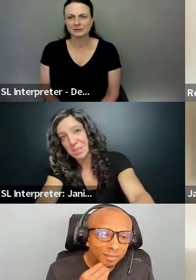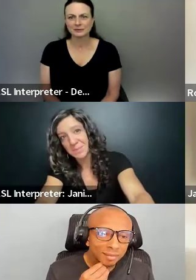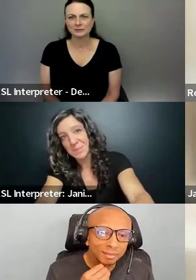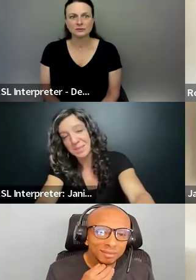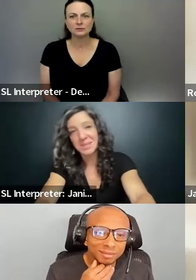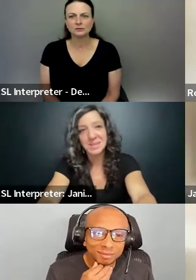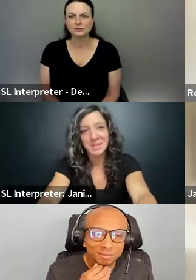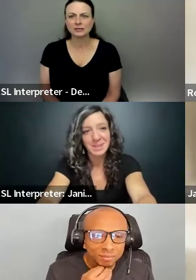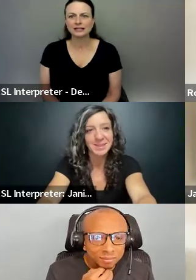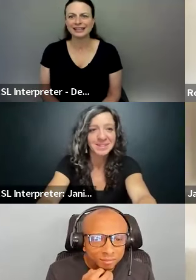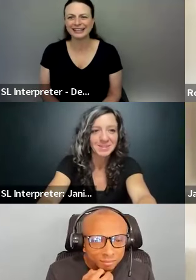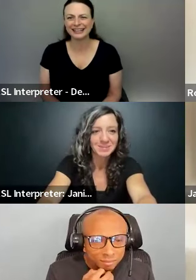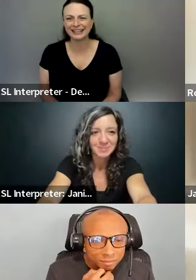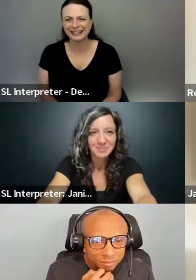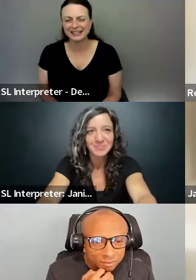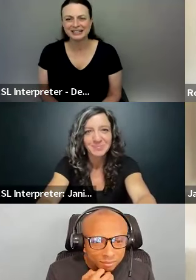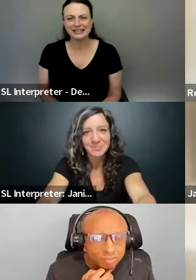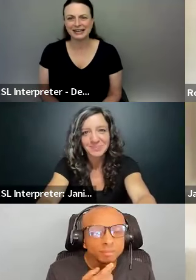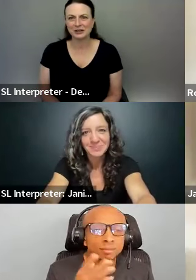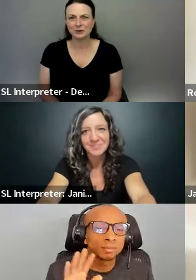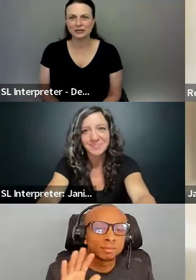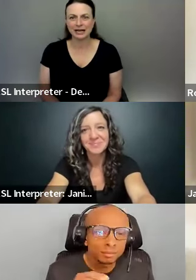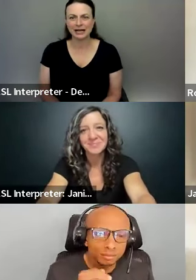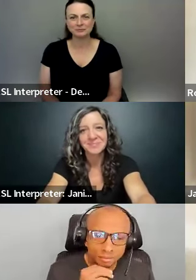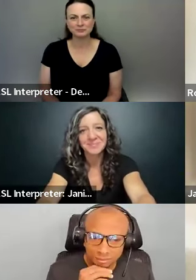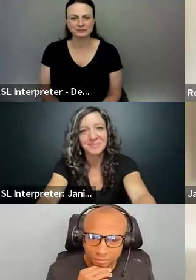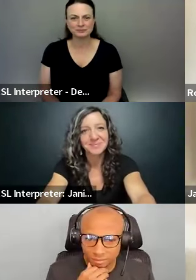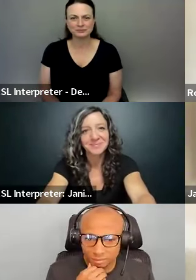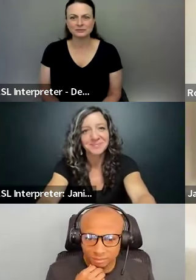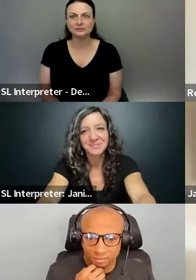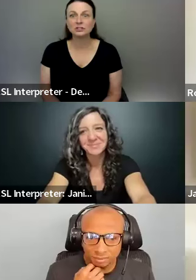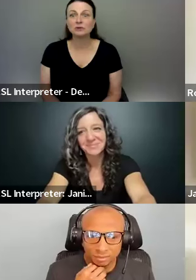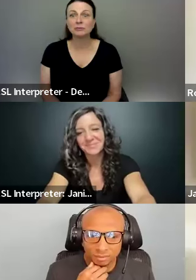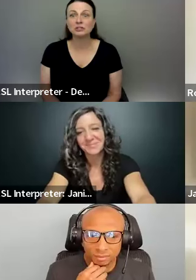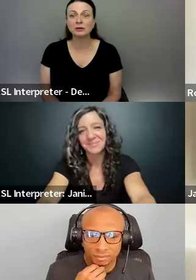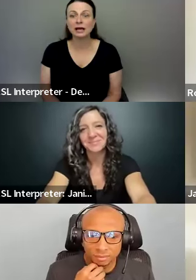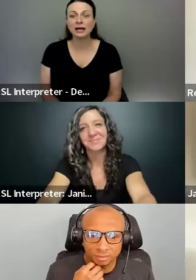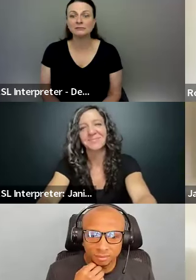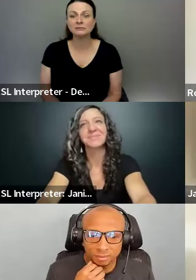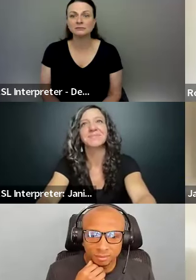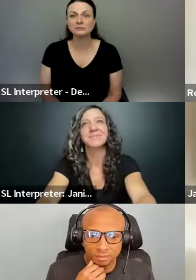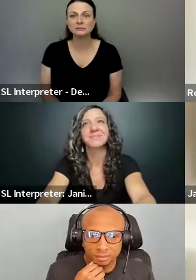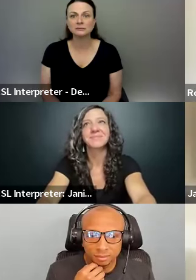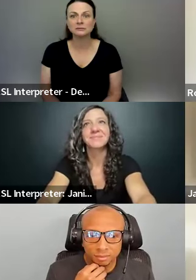He seems like he's busy, Destiny says. Yeah, I didn't know if you wanted to add. Rob, did you want to